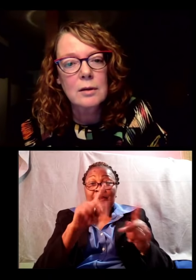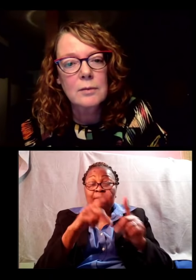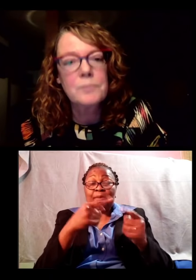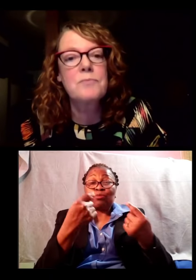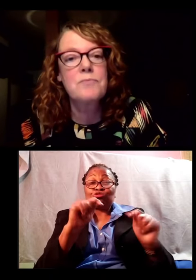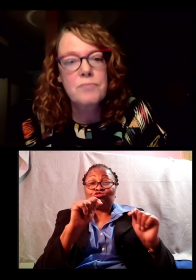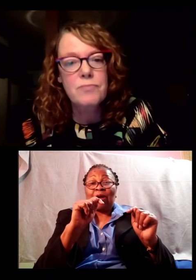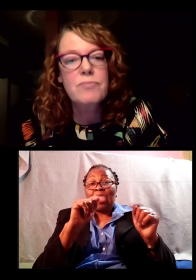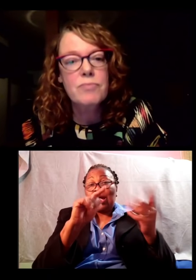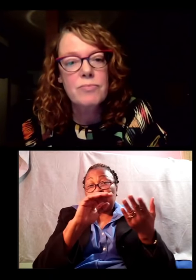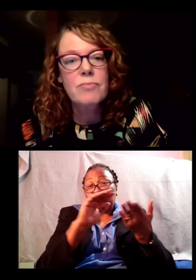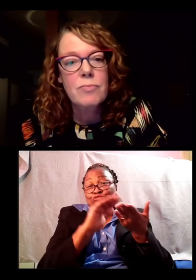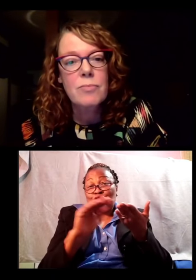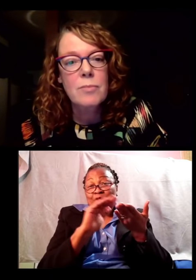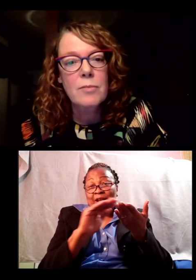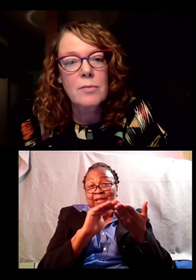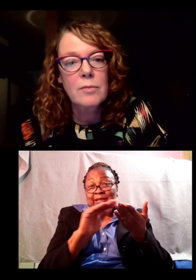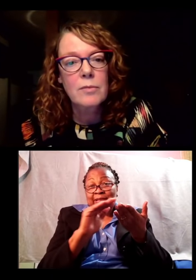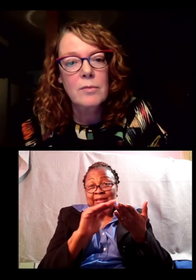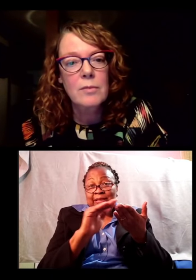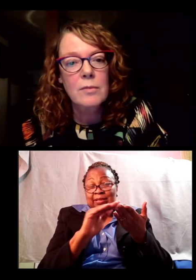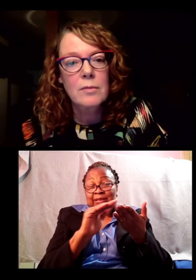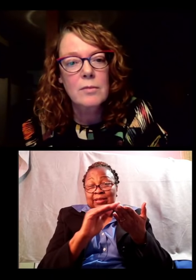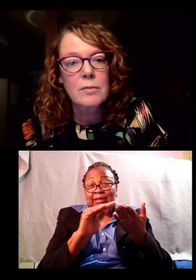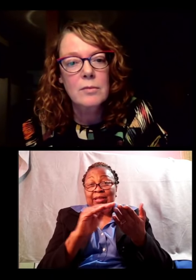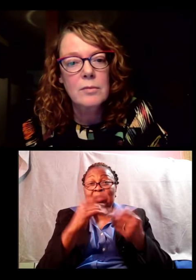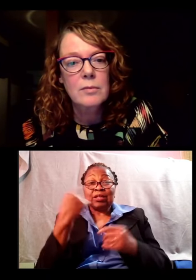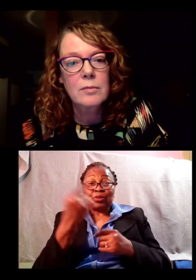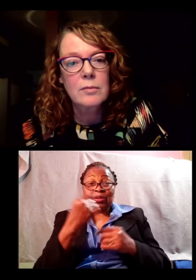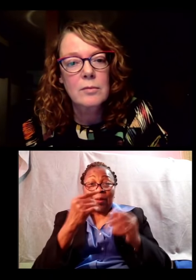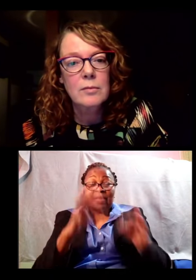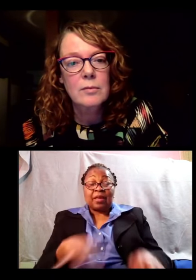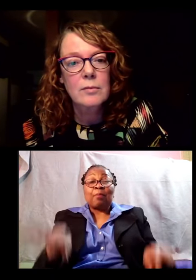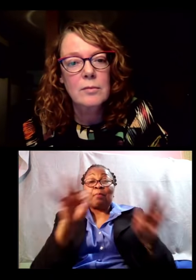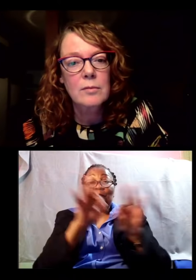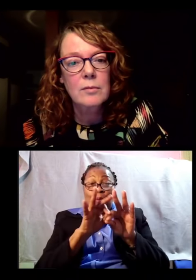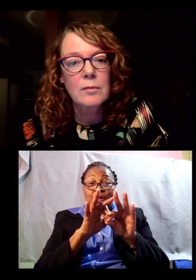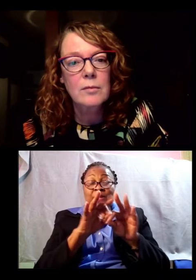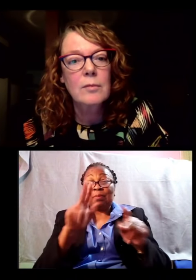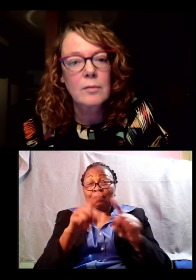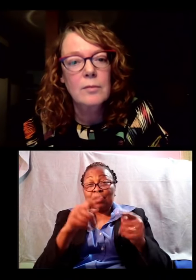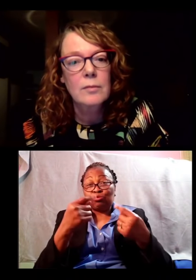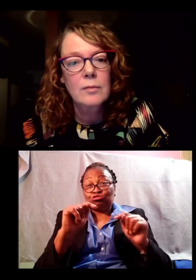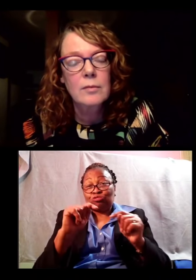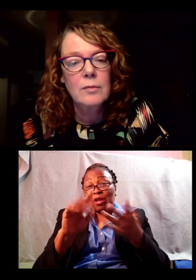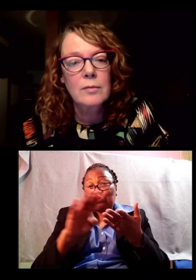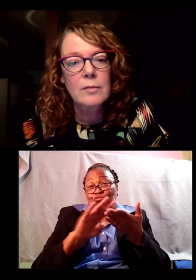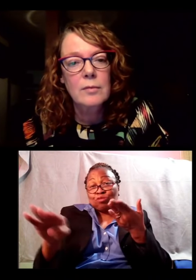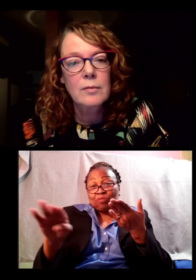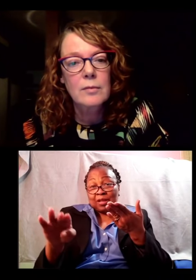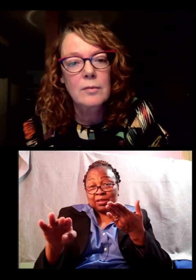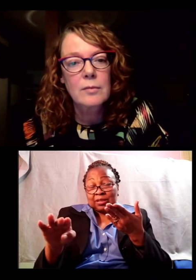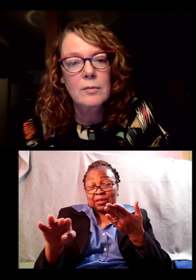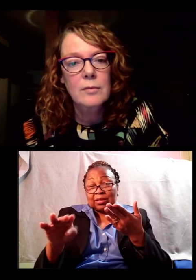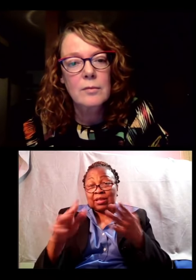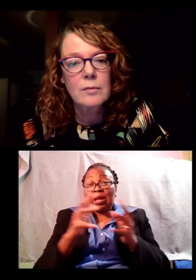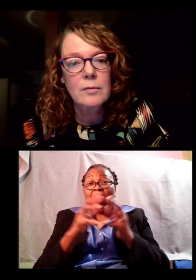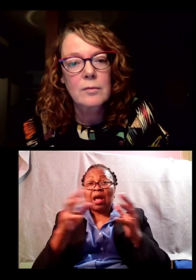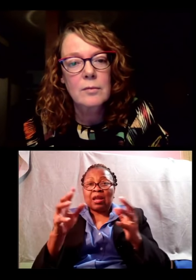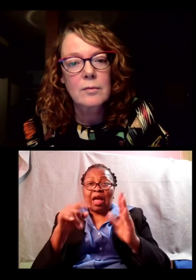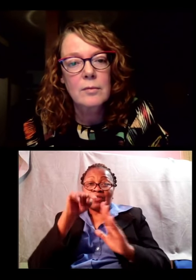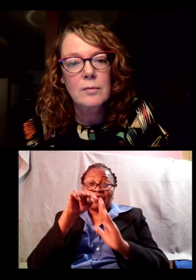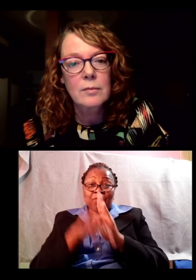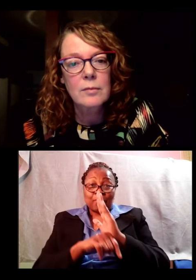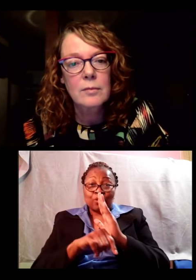erase. So something important that people have tried to erase. A lot of murder mysteries turn